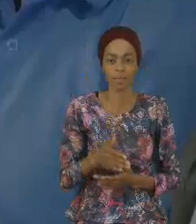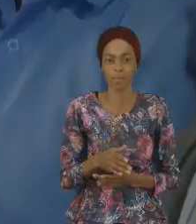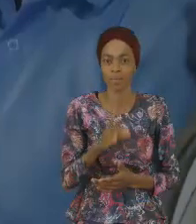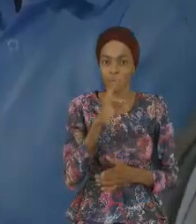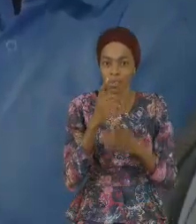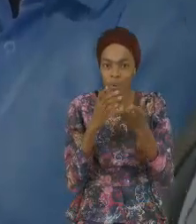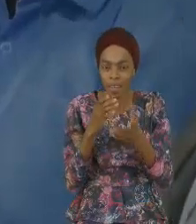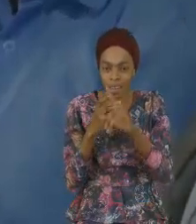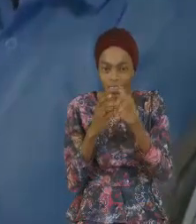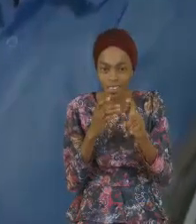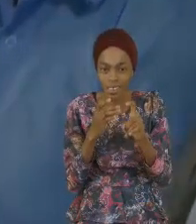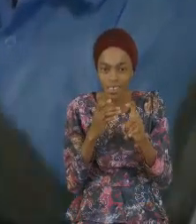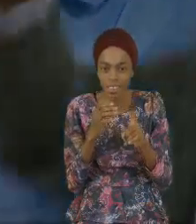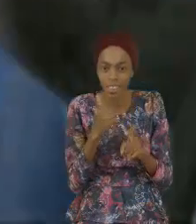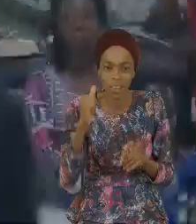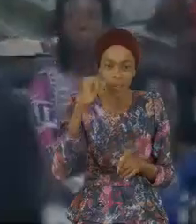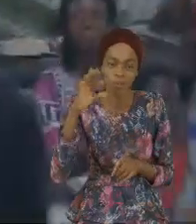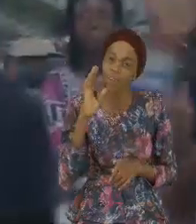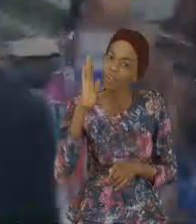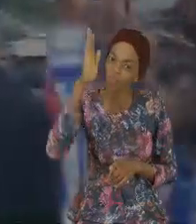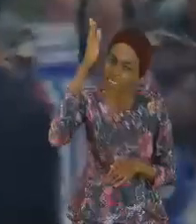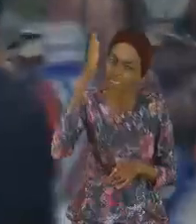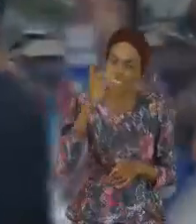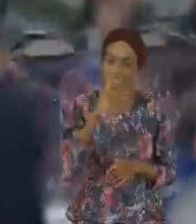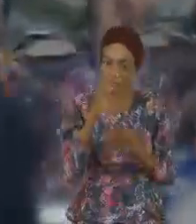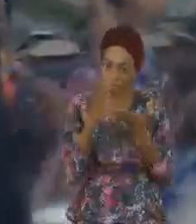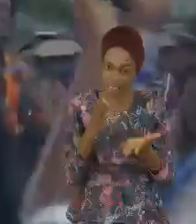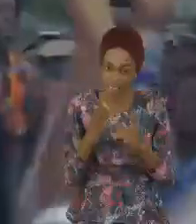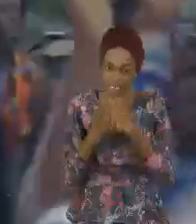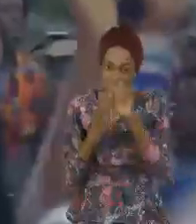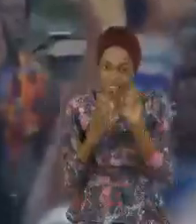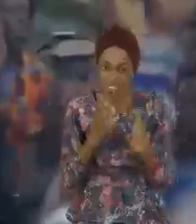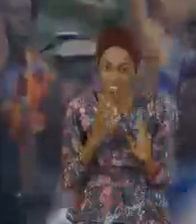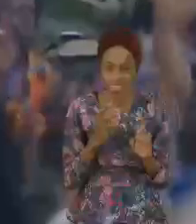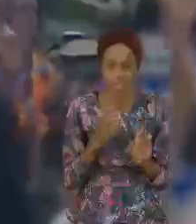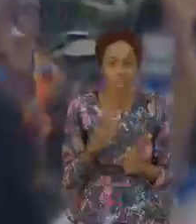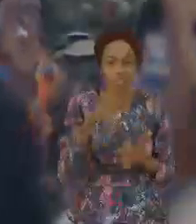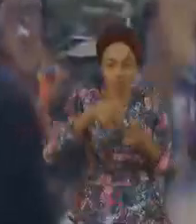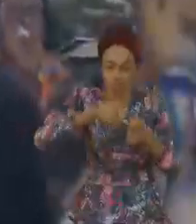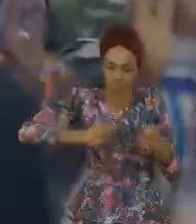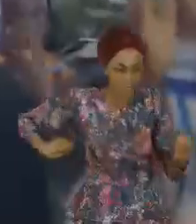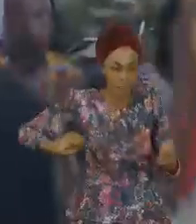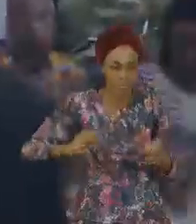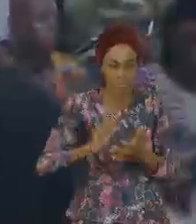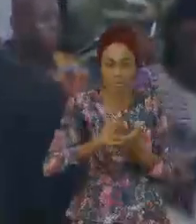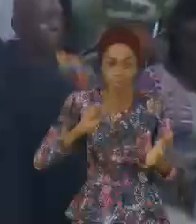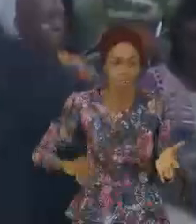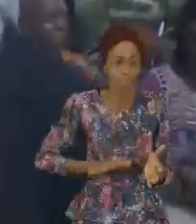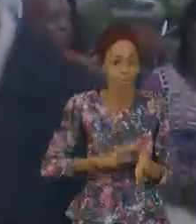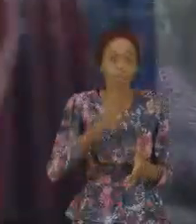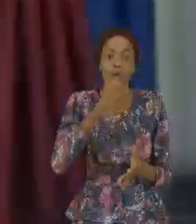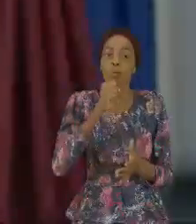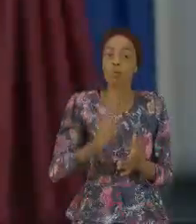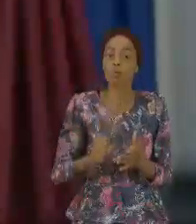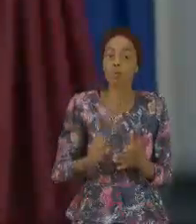house, a woman of destiny, is she in the house today? Cheer the old and replace it